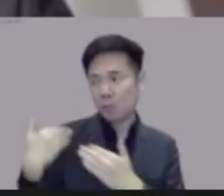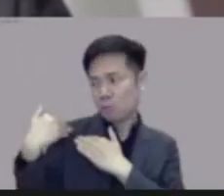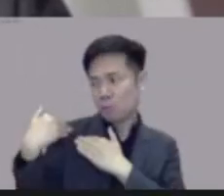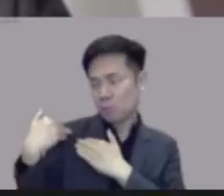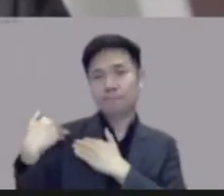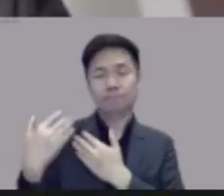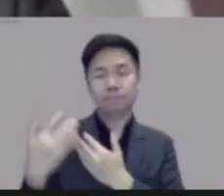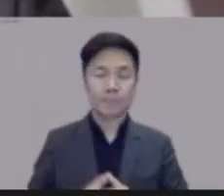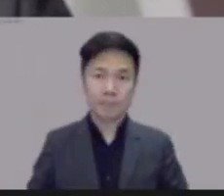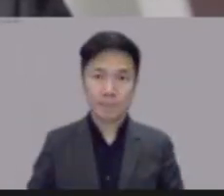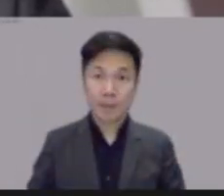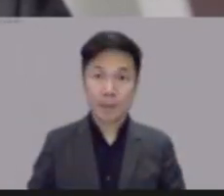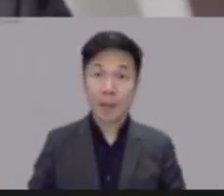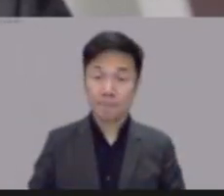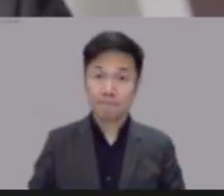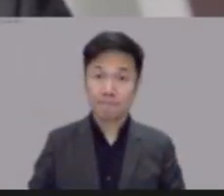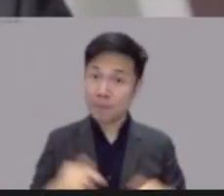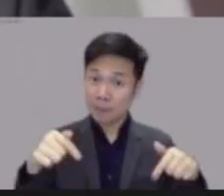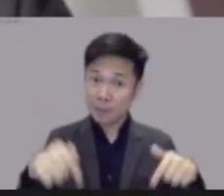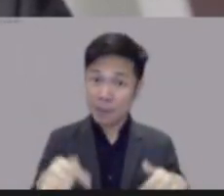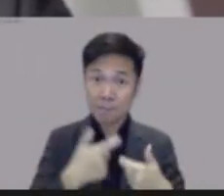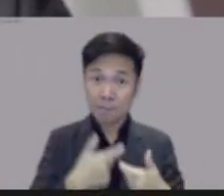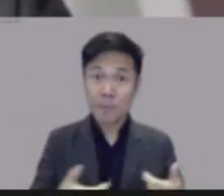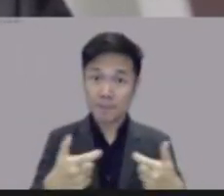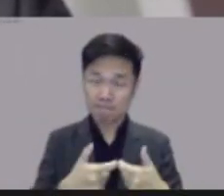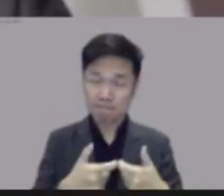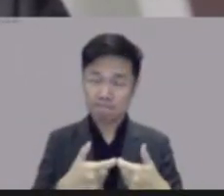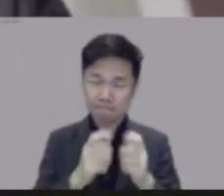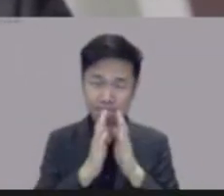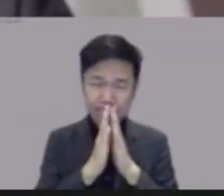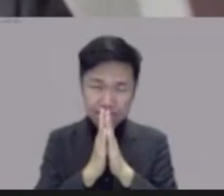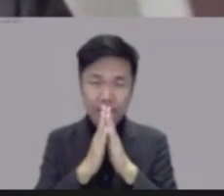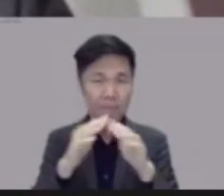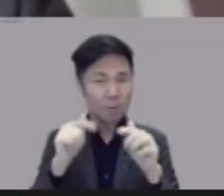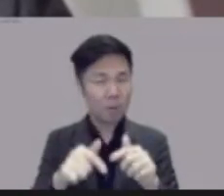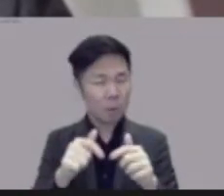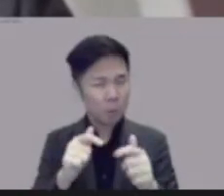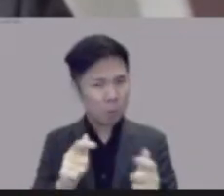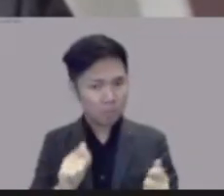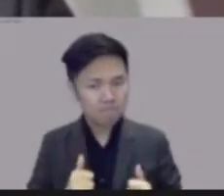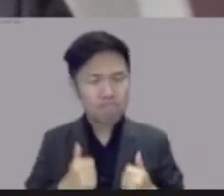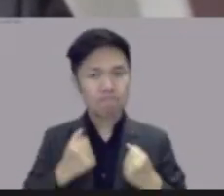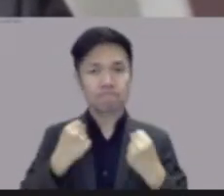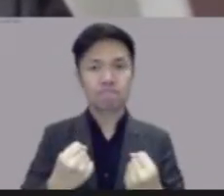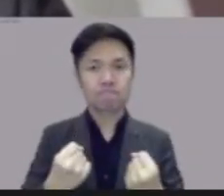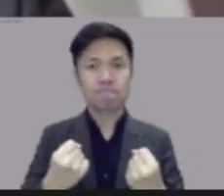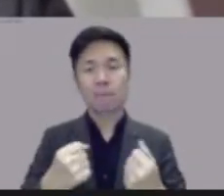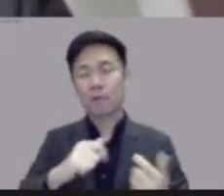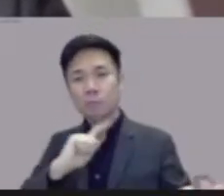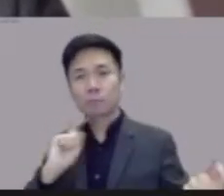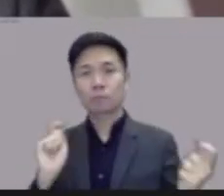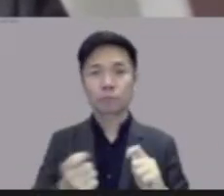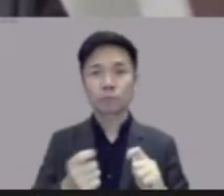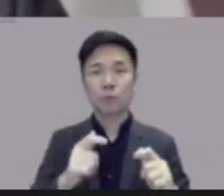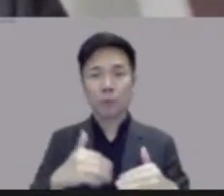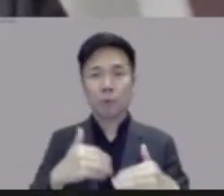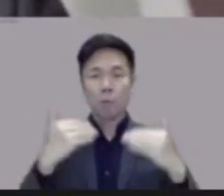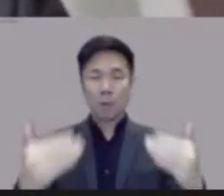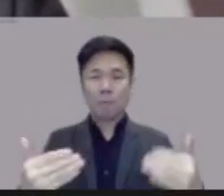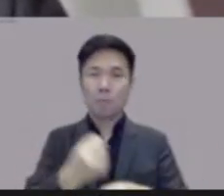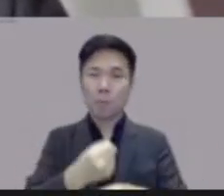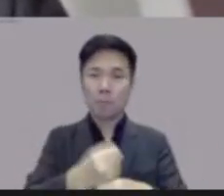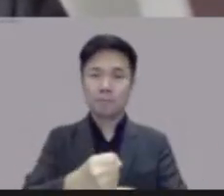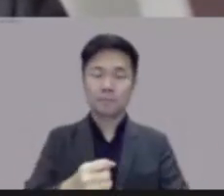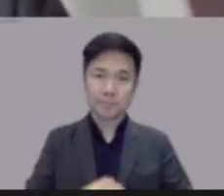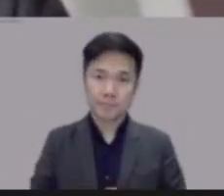implementation and prove the Asia Pacific region as the global Guru on sustainability finally